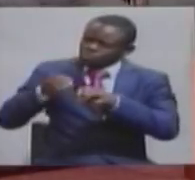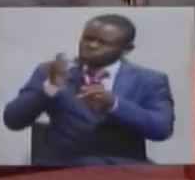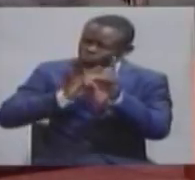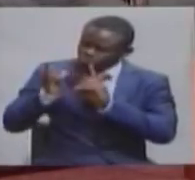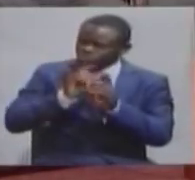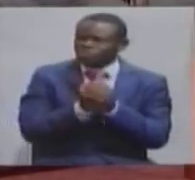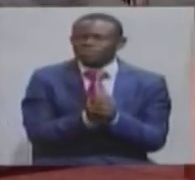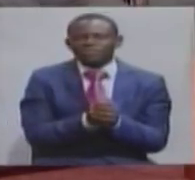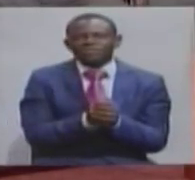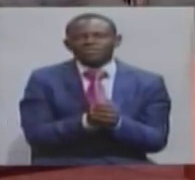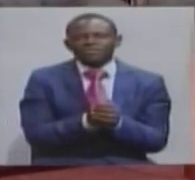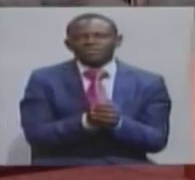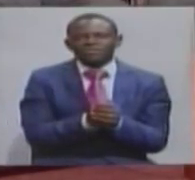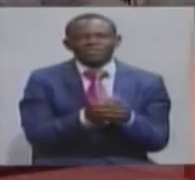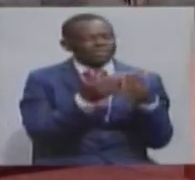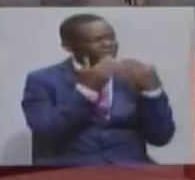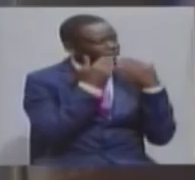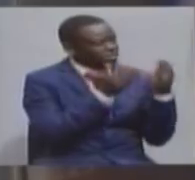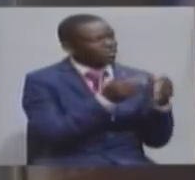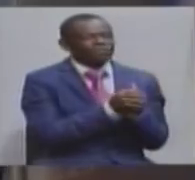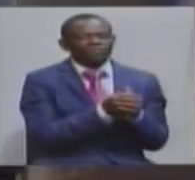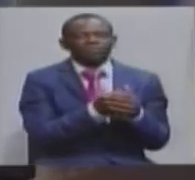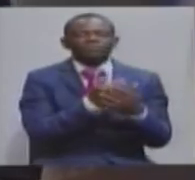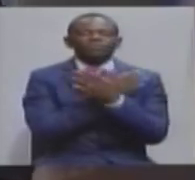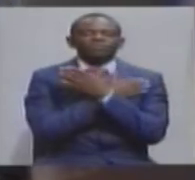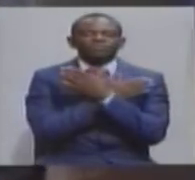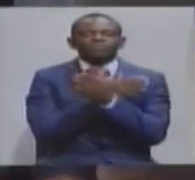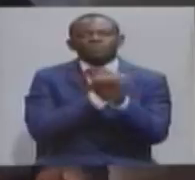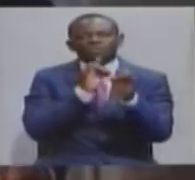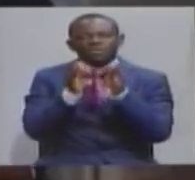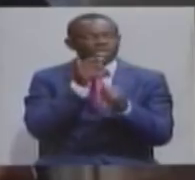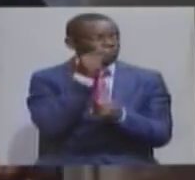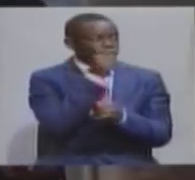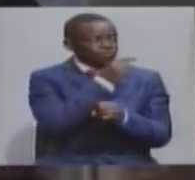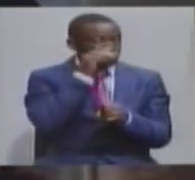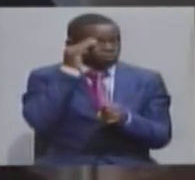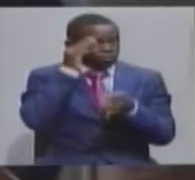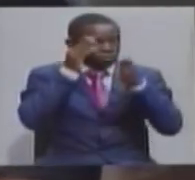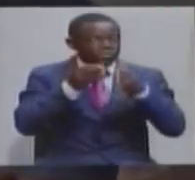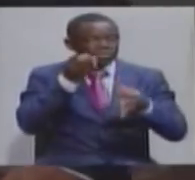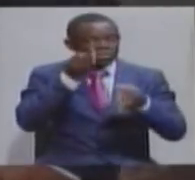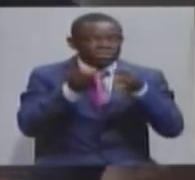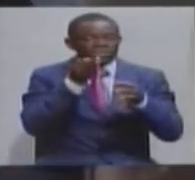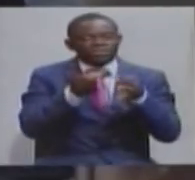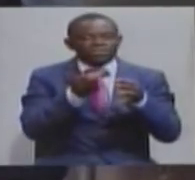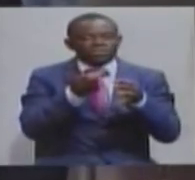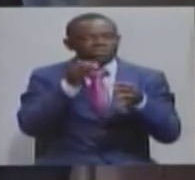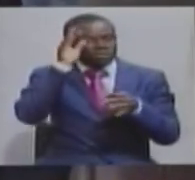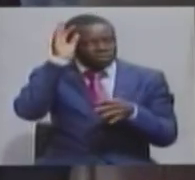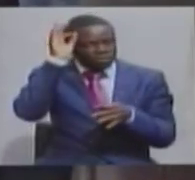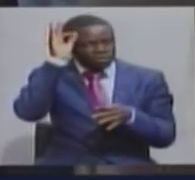dialogue. Thank you for coming. You've been watching Sunday Interview, and our guest this evening was the Minister of Justice,